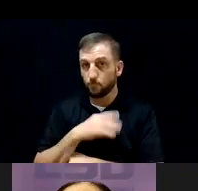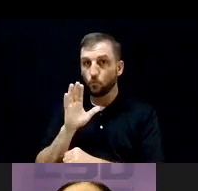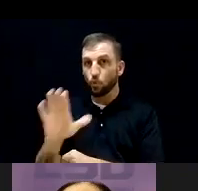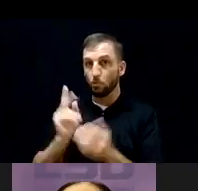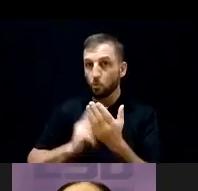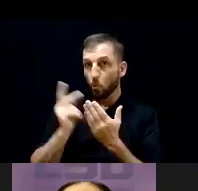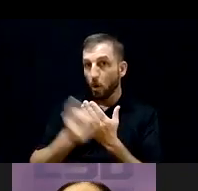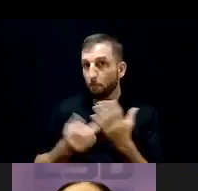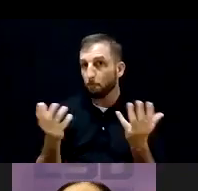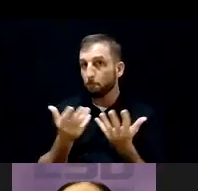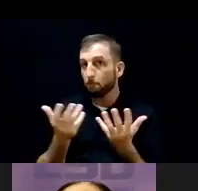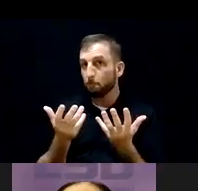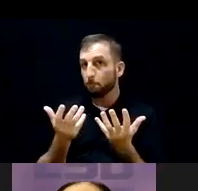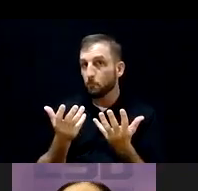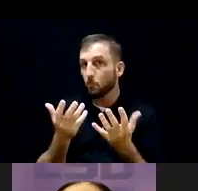program?